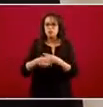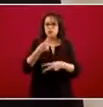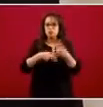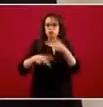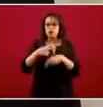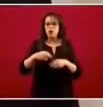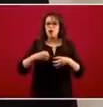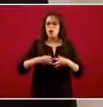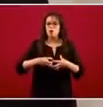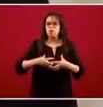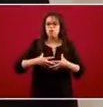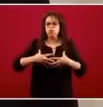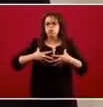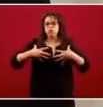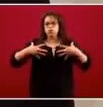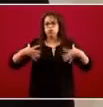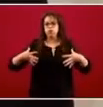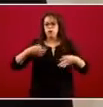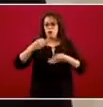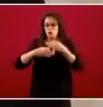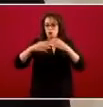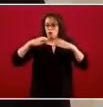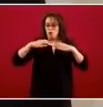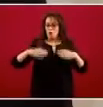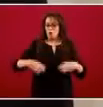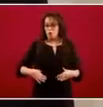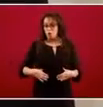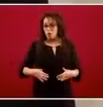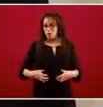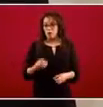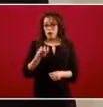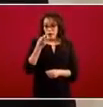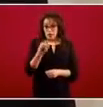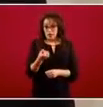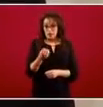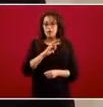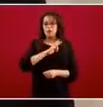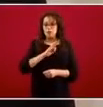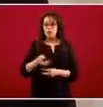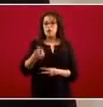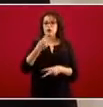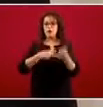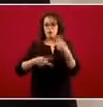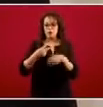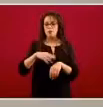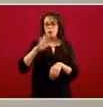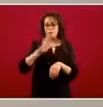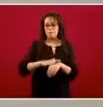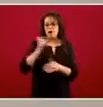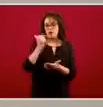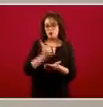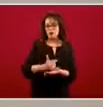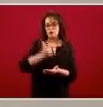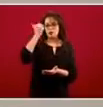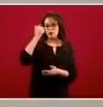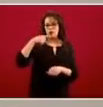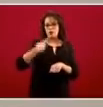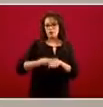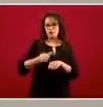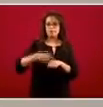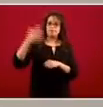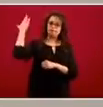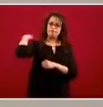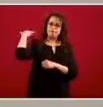and it also leads to a general inflammation of the human organism, and this could lead